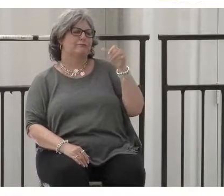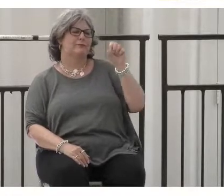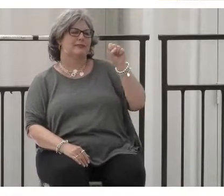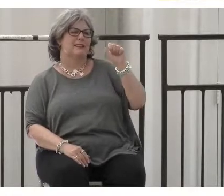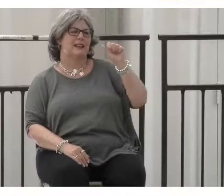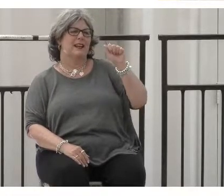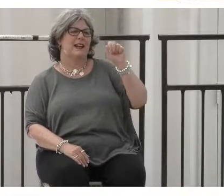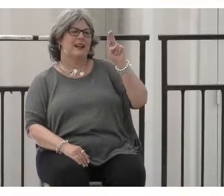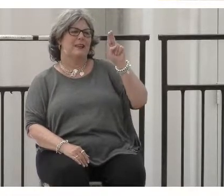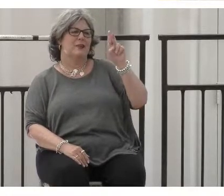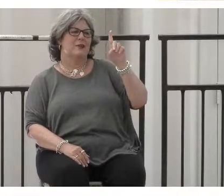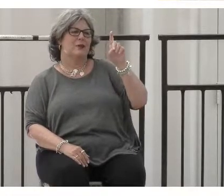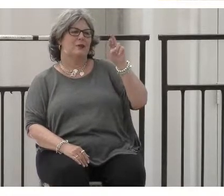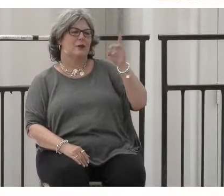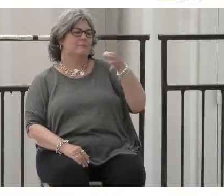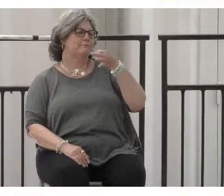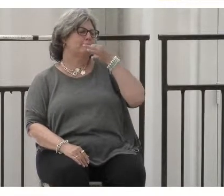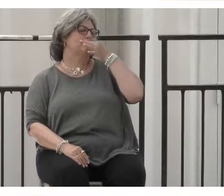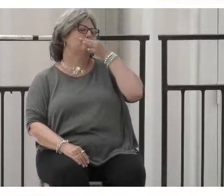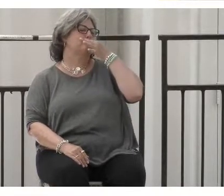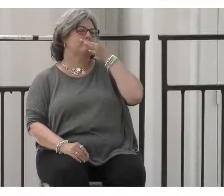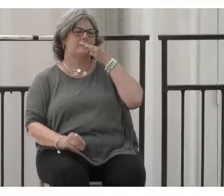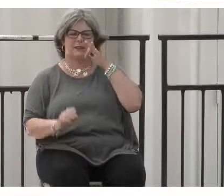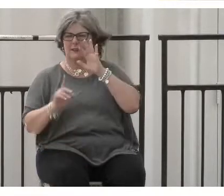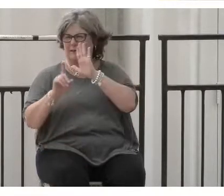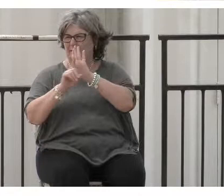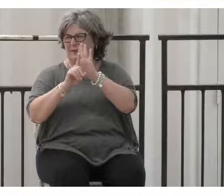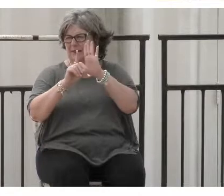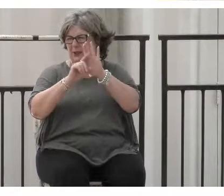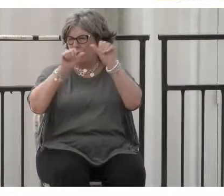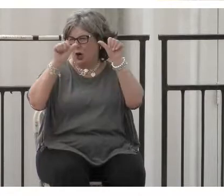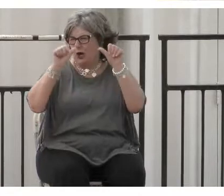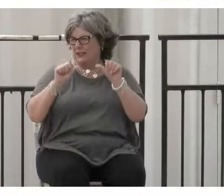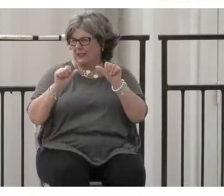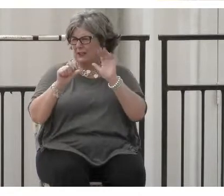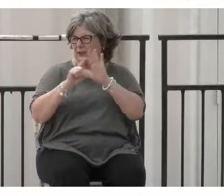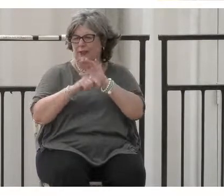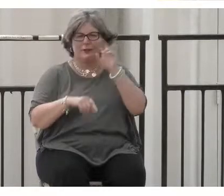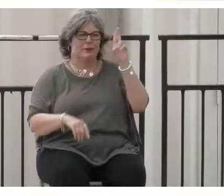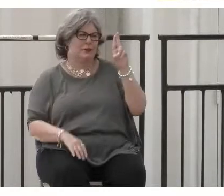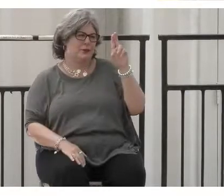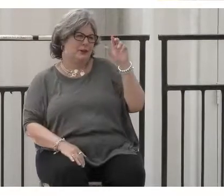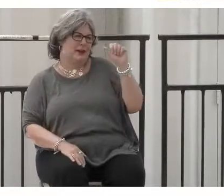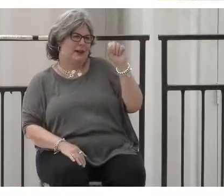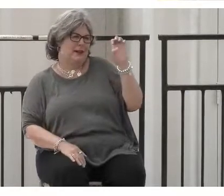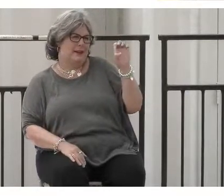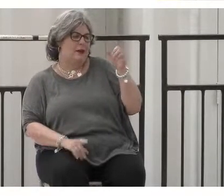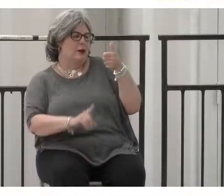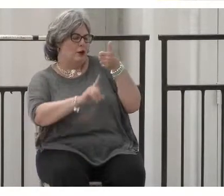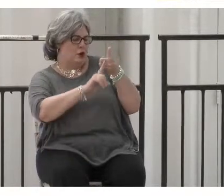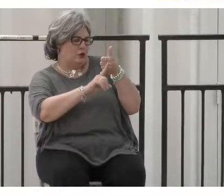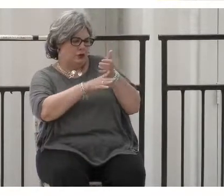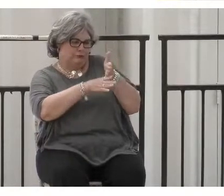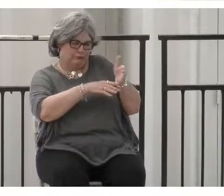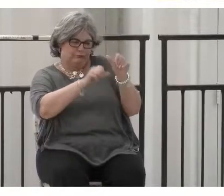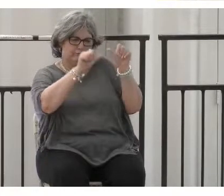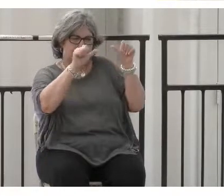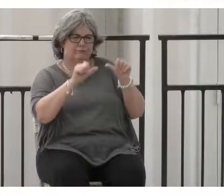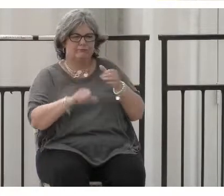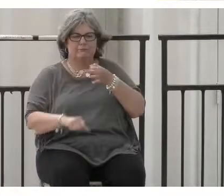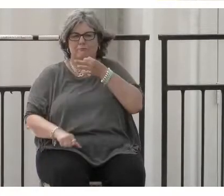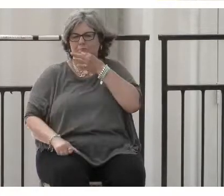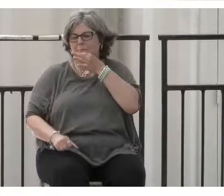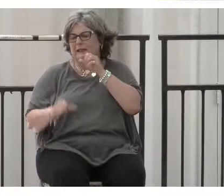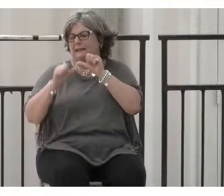an important expert of the vernacular heritage, architectural heritage in the UAE. She is an architect. She's also an expert